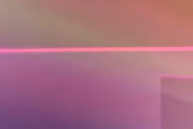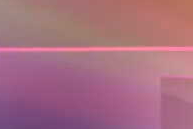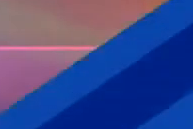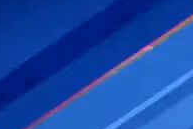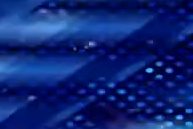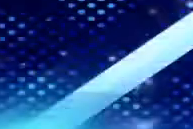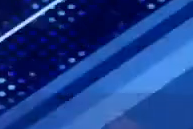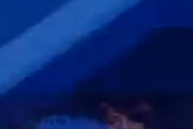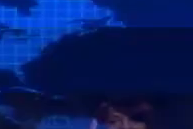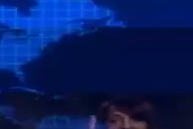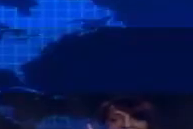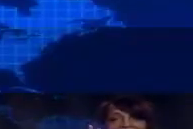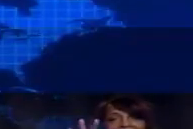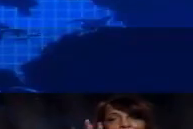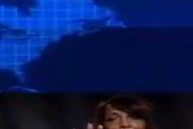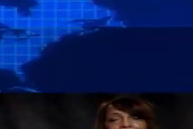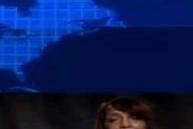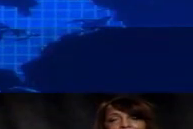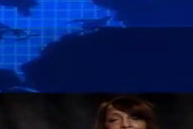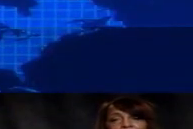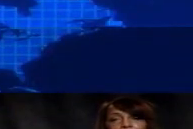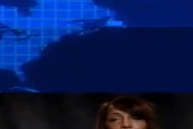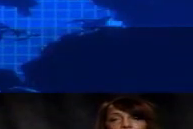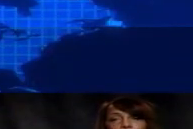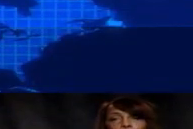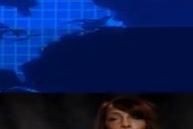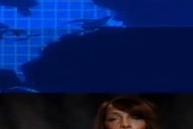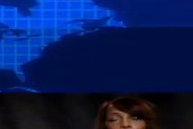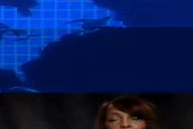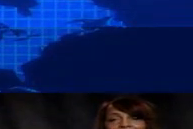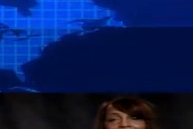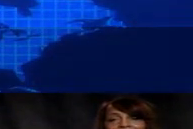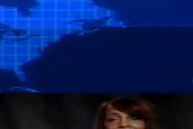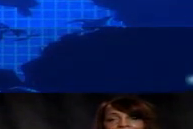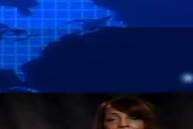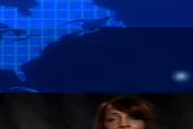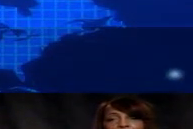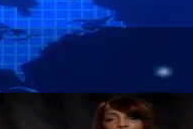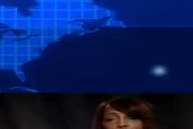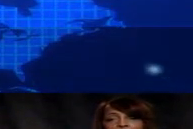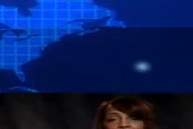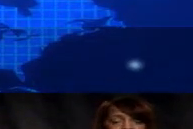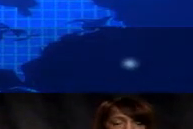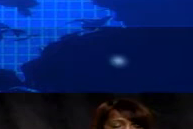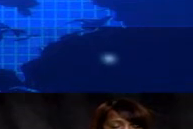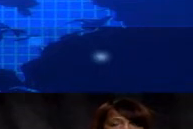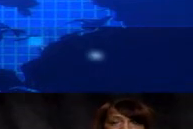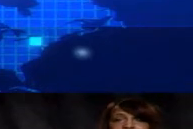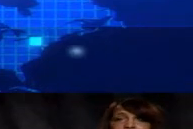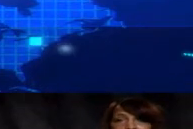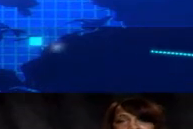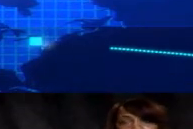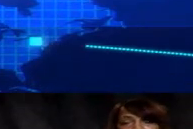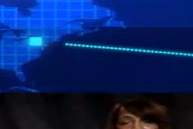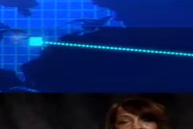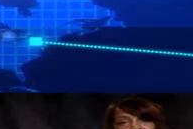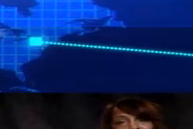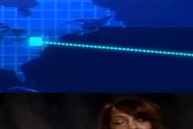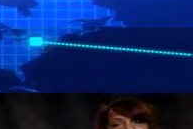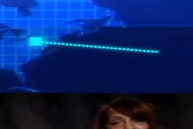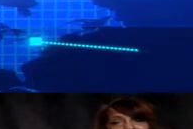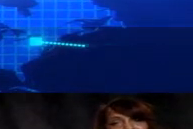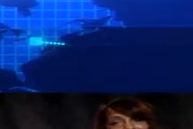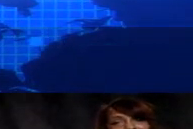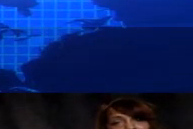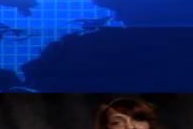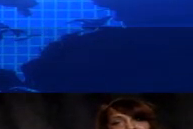Hi, I'm Pastor Lloyd T. McGriff, and welcome to worship with the Galilee Church family. For the next few moments,